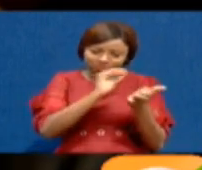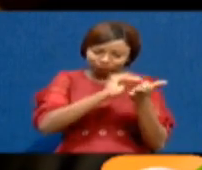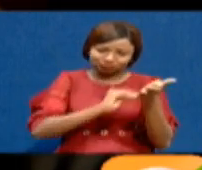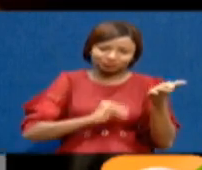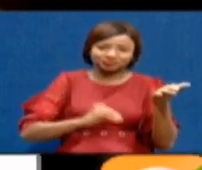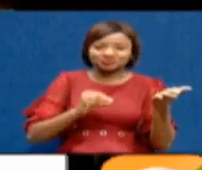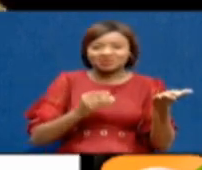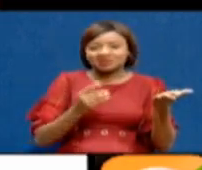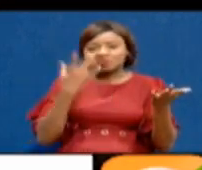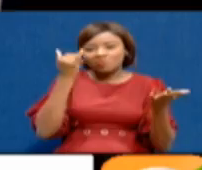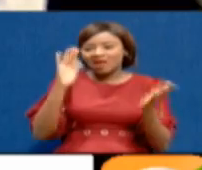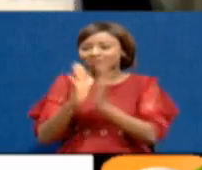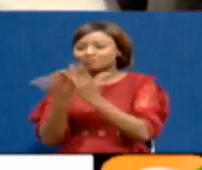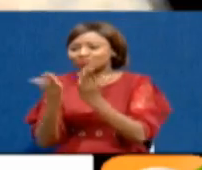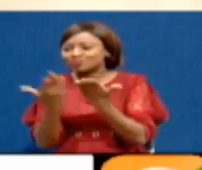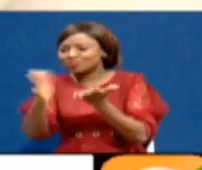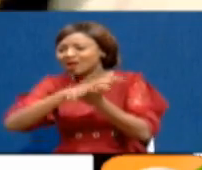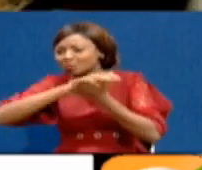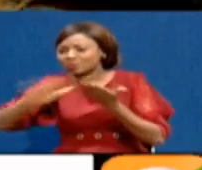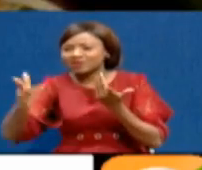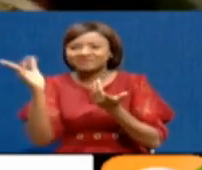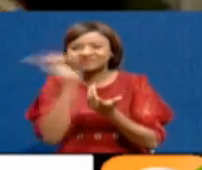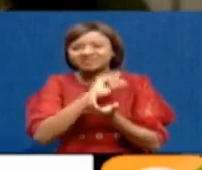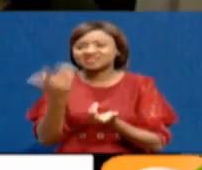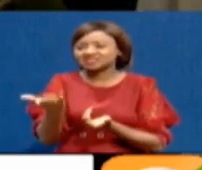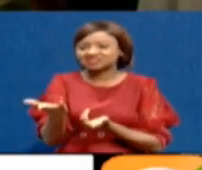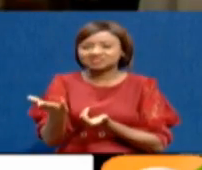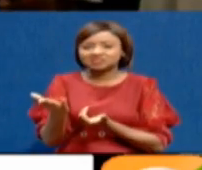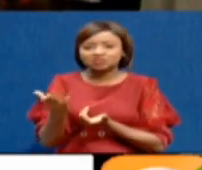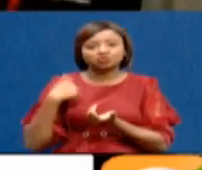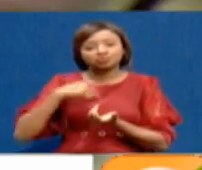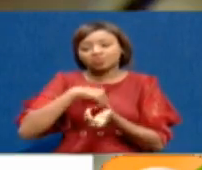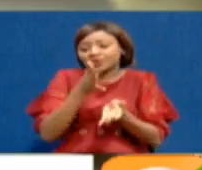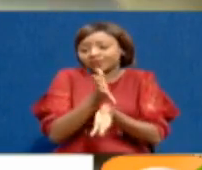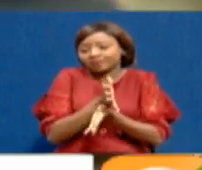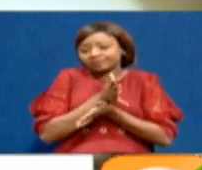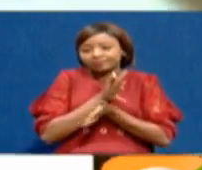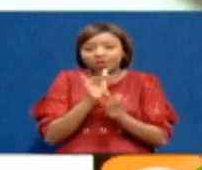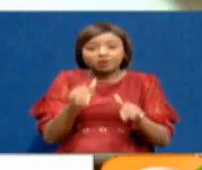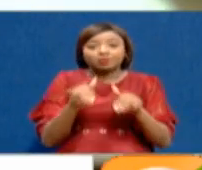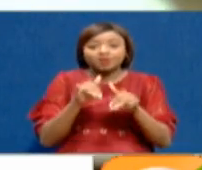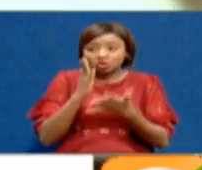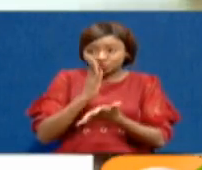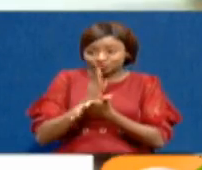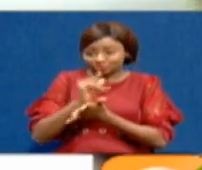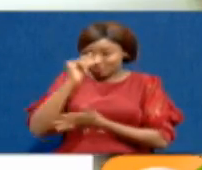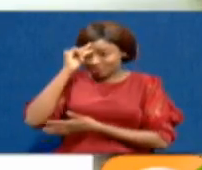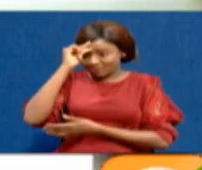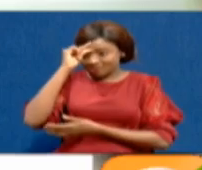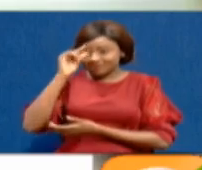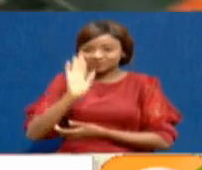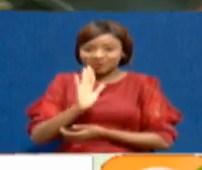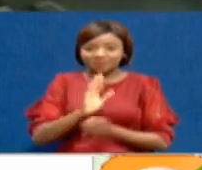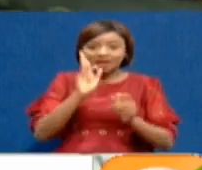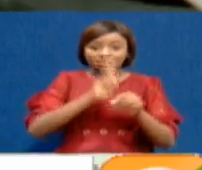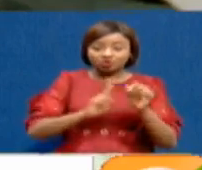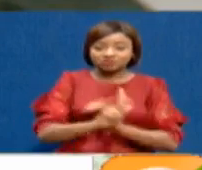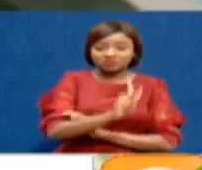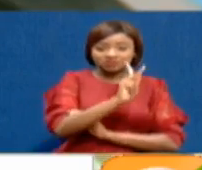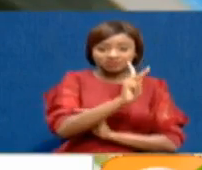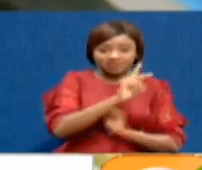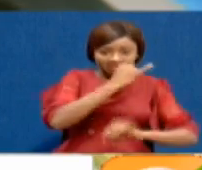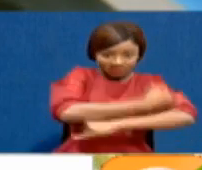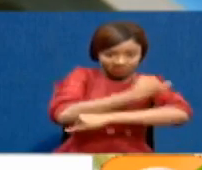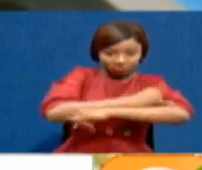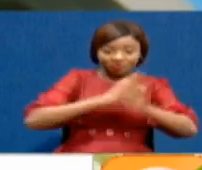zimeisha. So we're just waiting. While the government through the Kenya Institute of Curriculum Development has